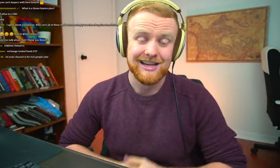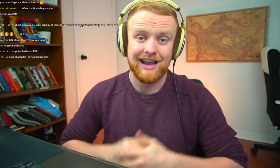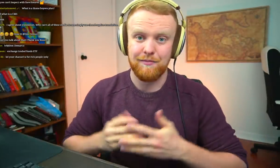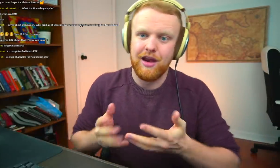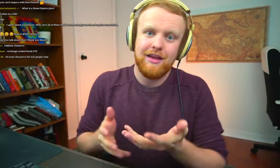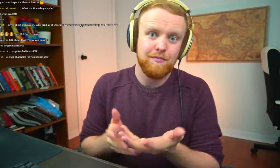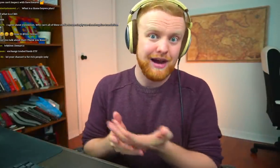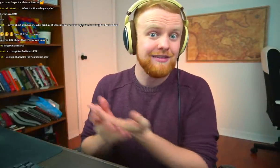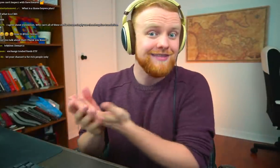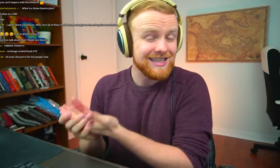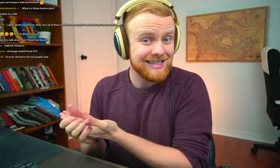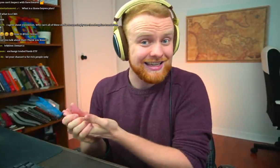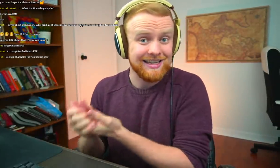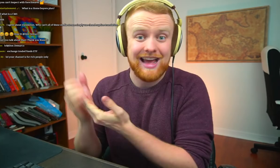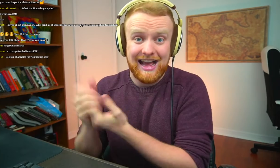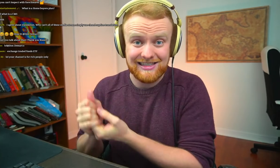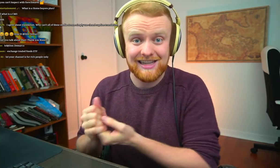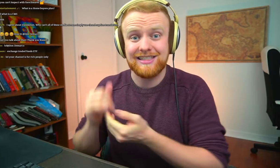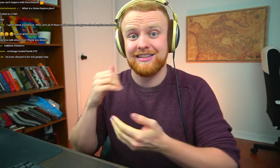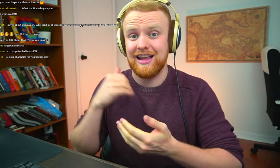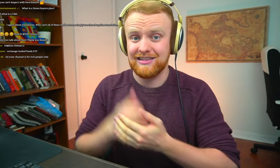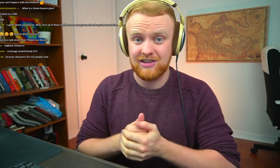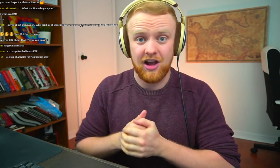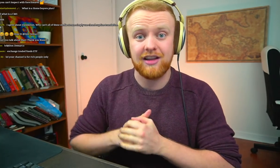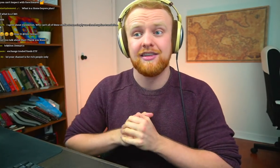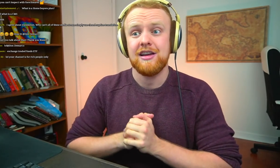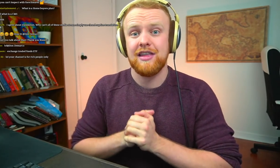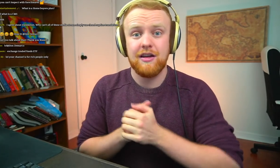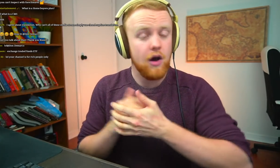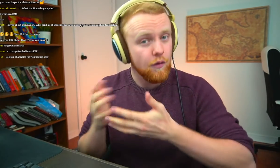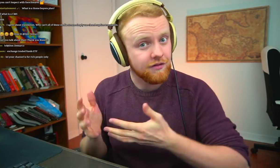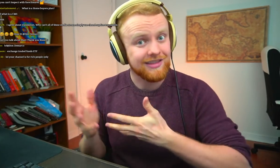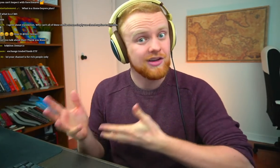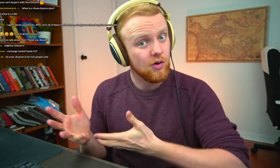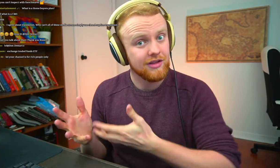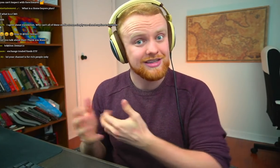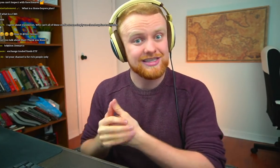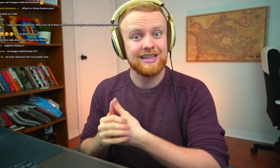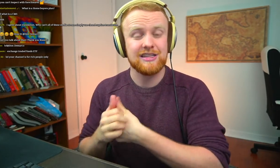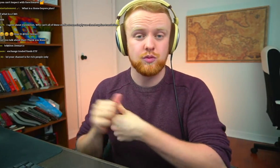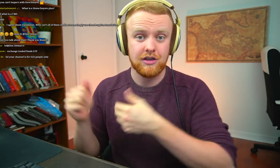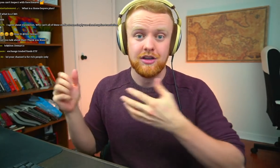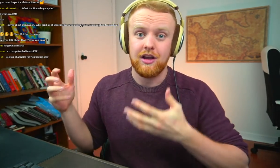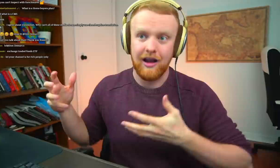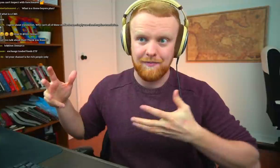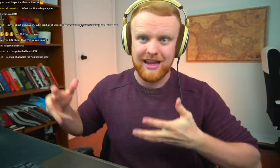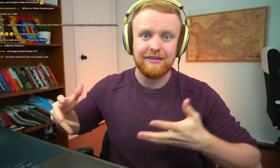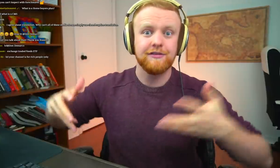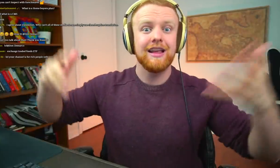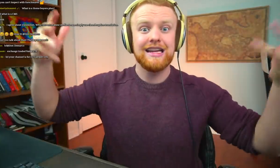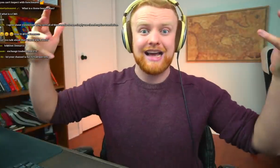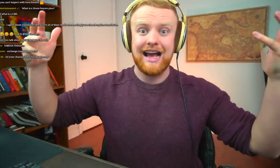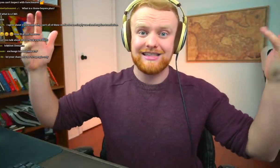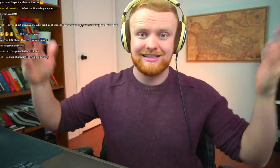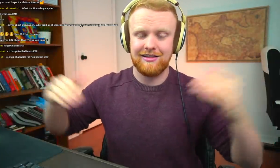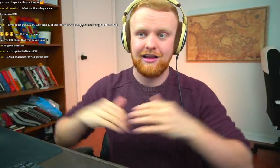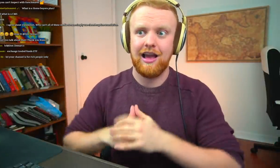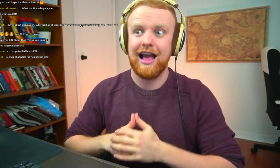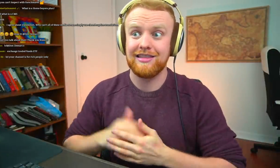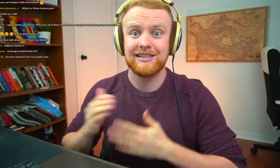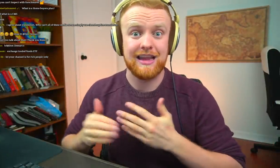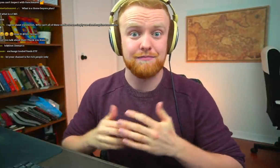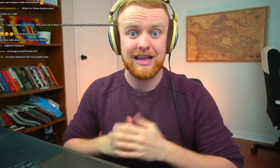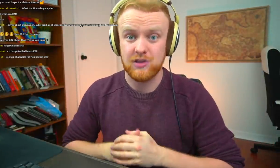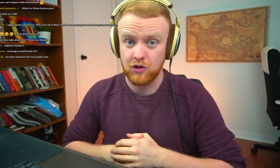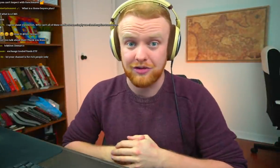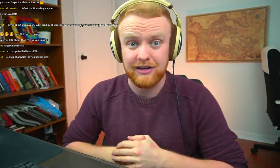less. But by investing in assets and stocks, then hopefully the goal is that this will inflate as